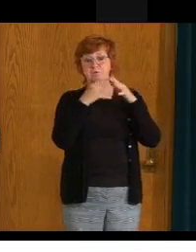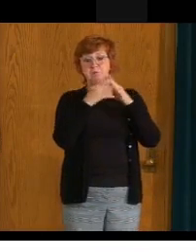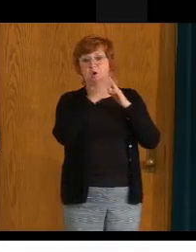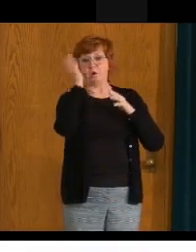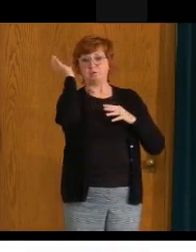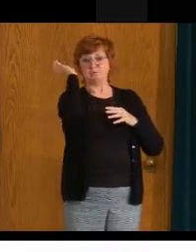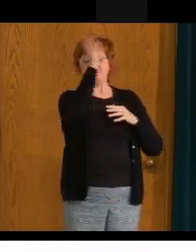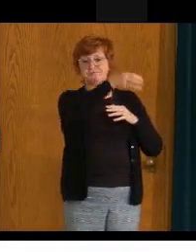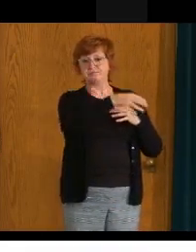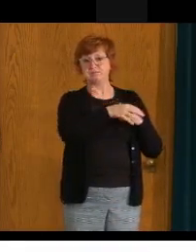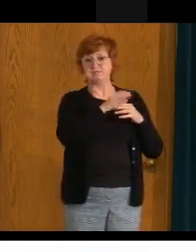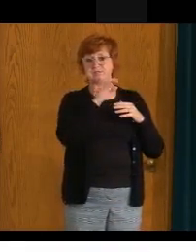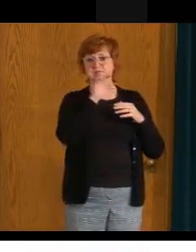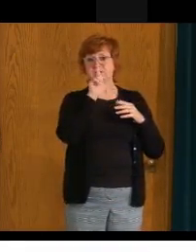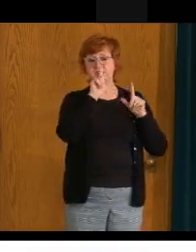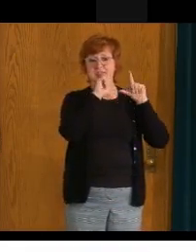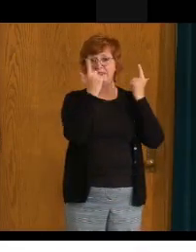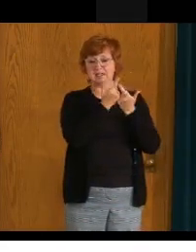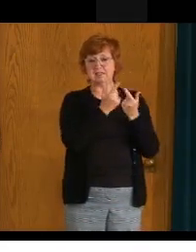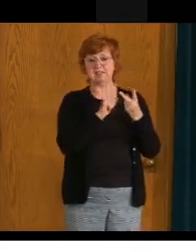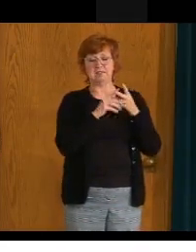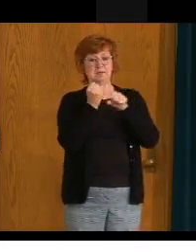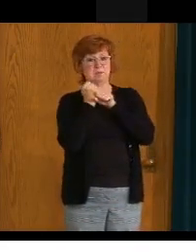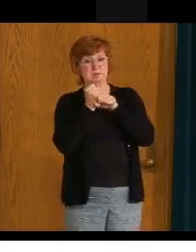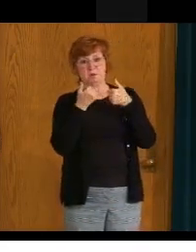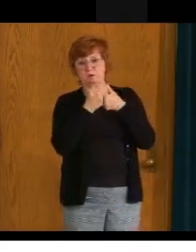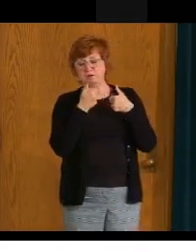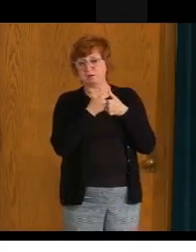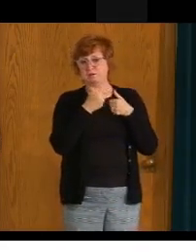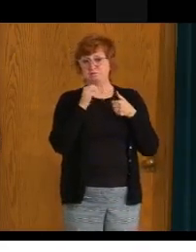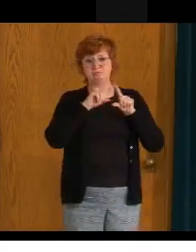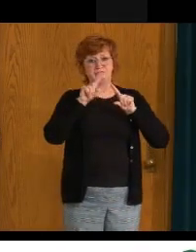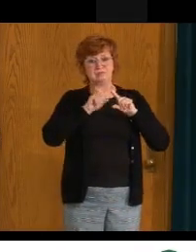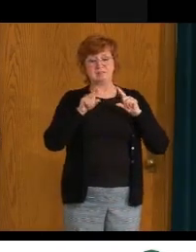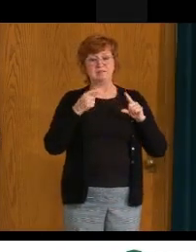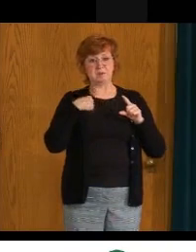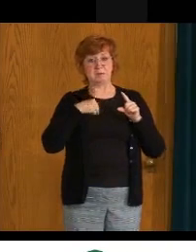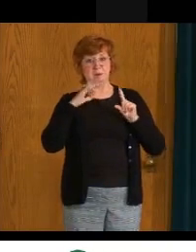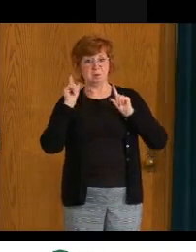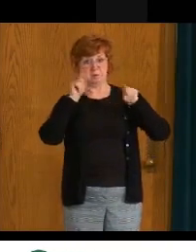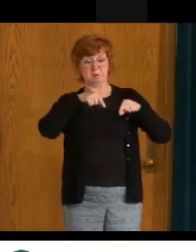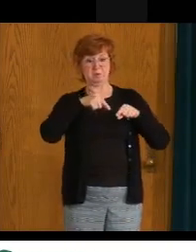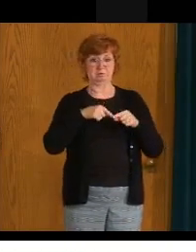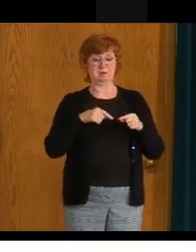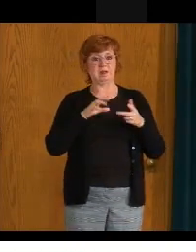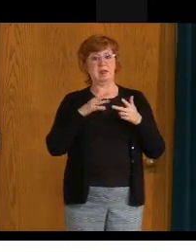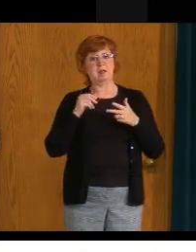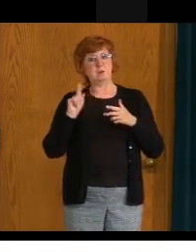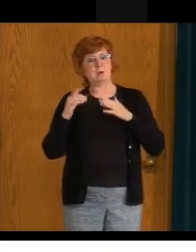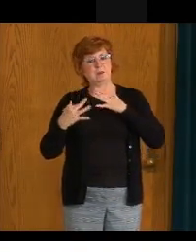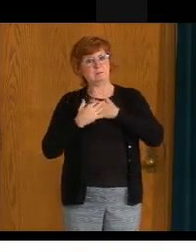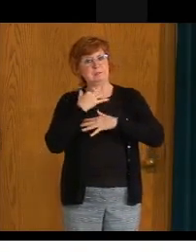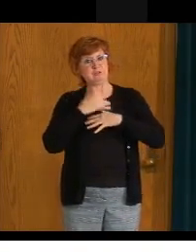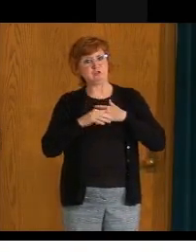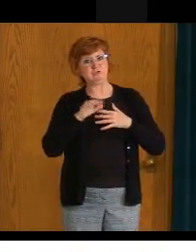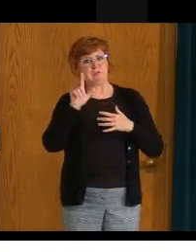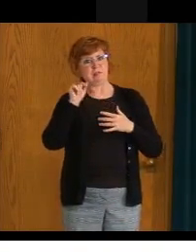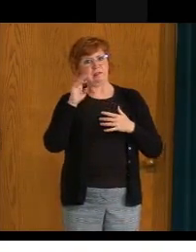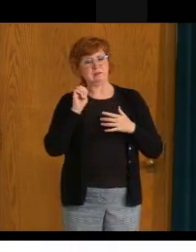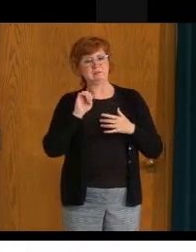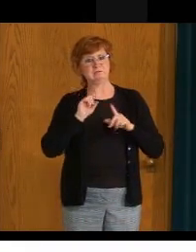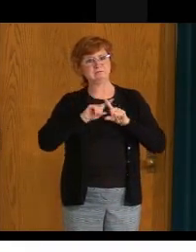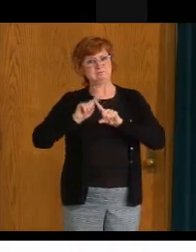ball games, and other recreational activities. We'll also be bringing the vaccine to the lake, water parks, and other rec areas